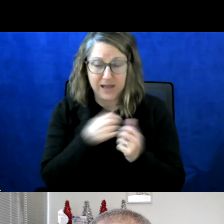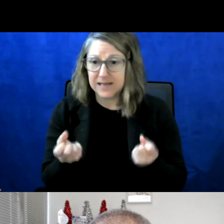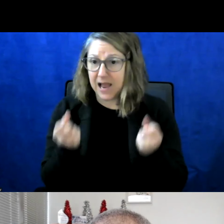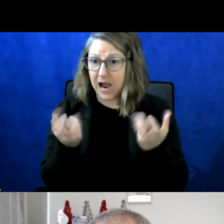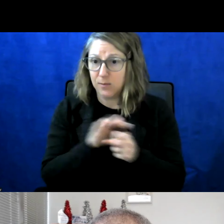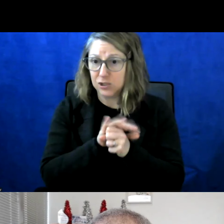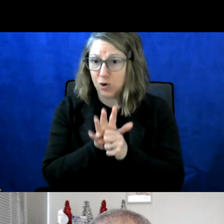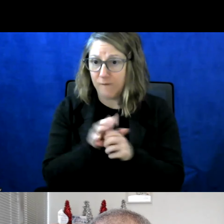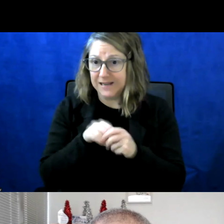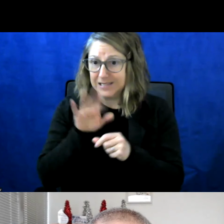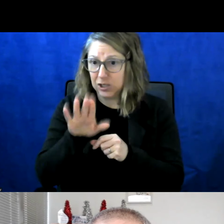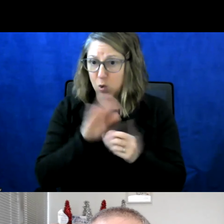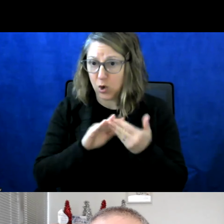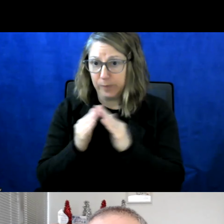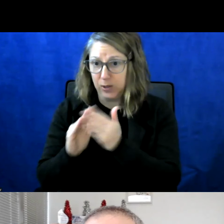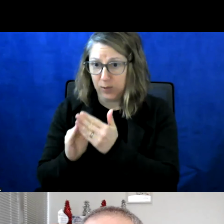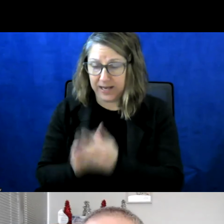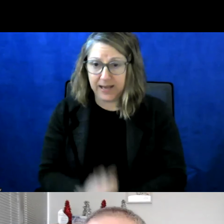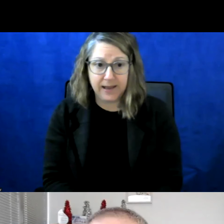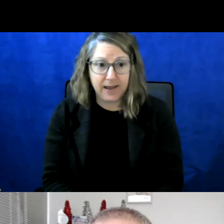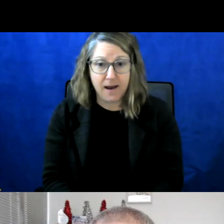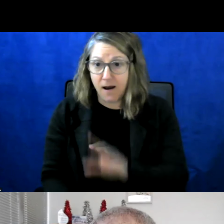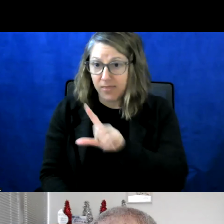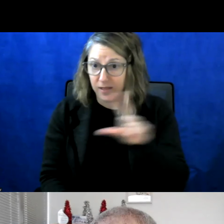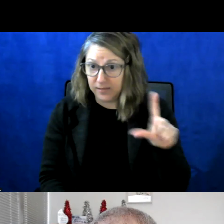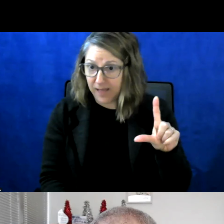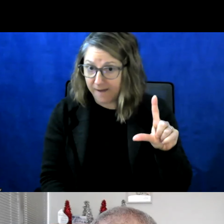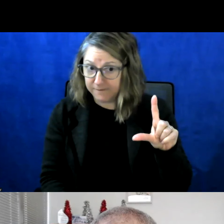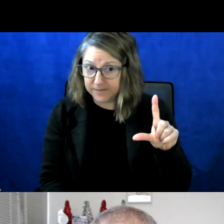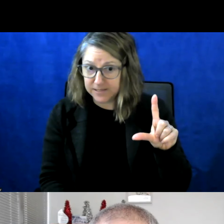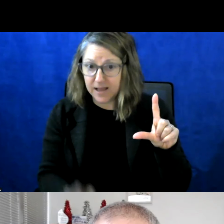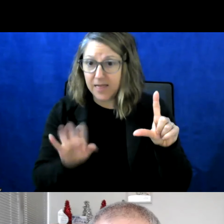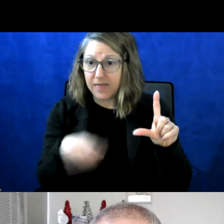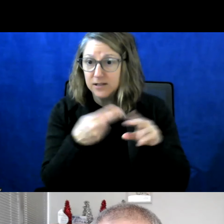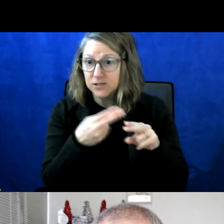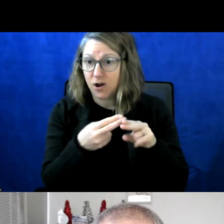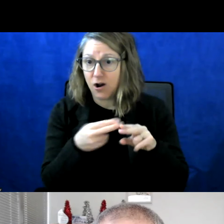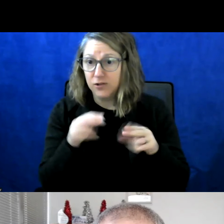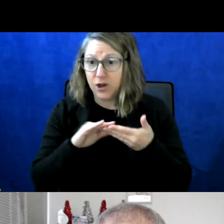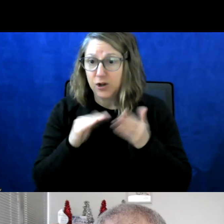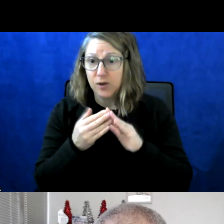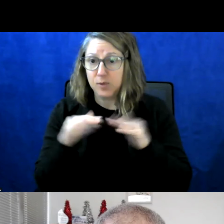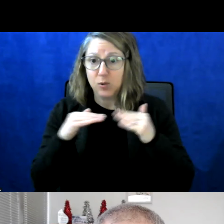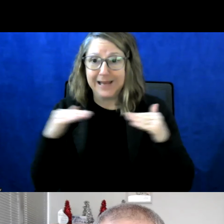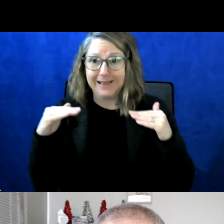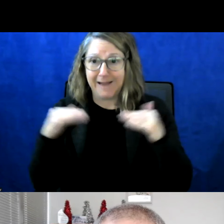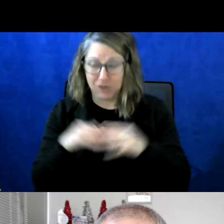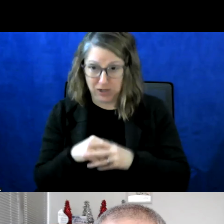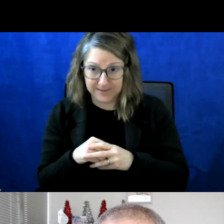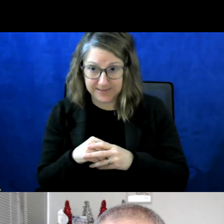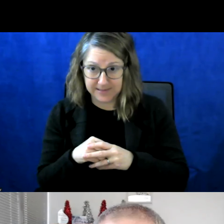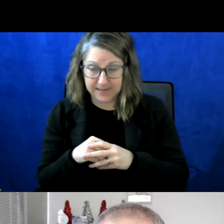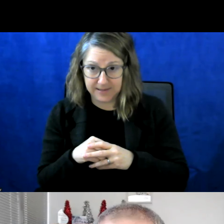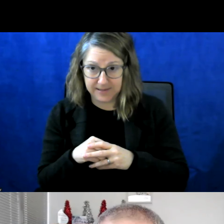is in your community. The one on the left-hand side is called community levels.